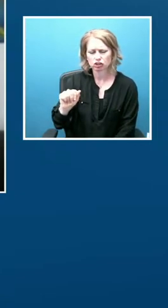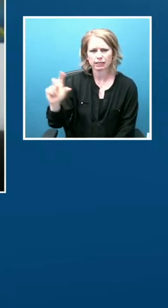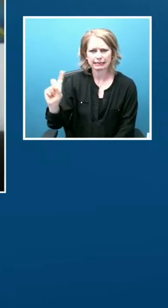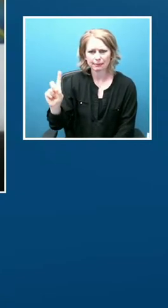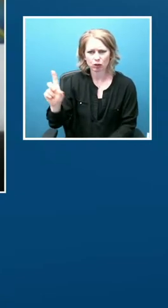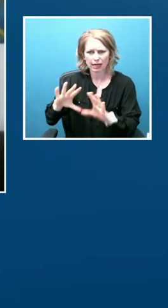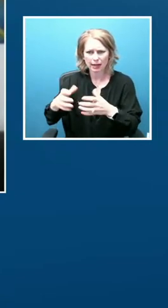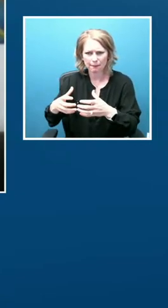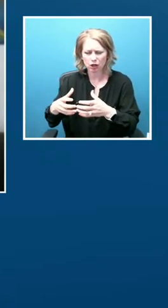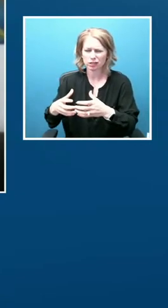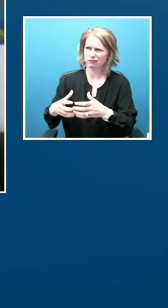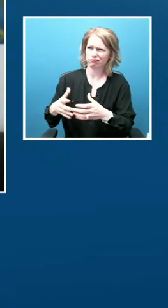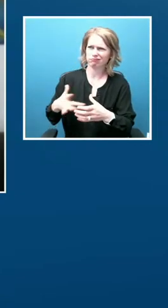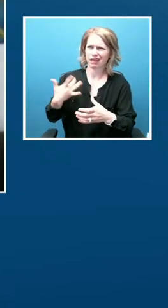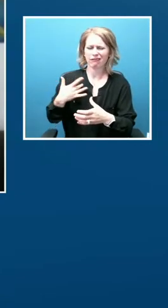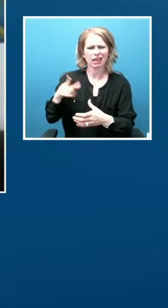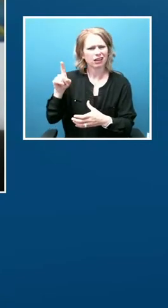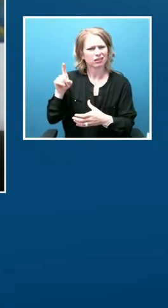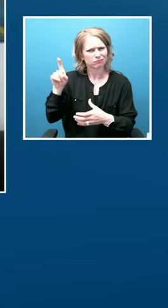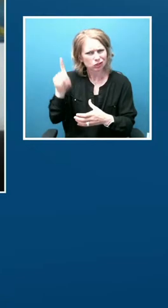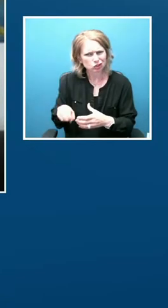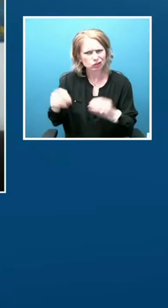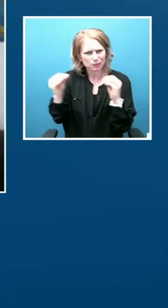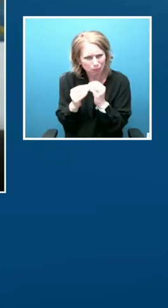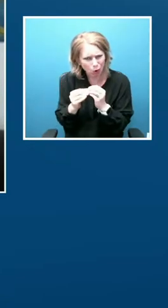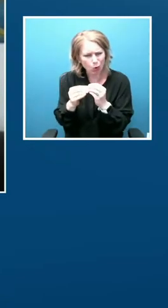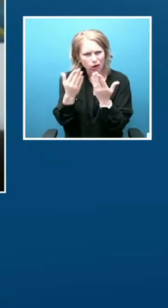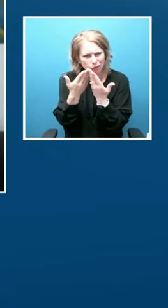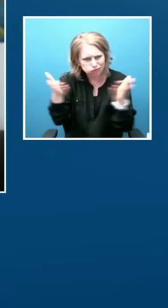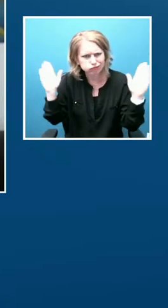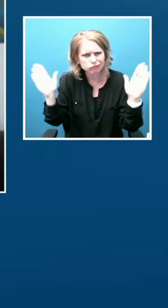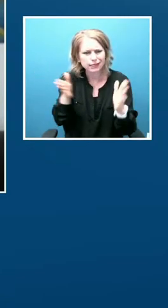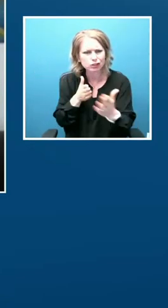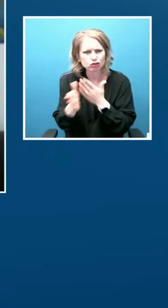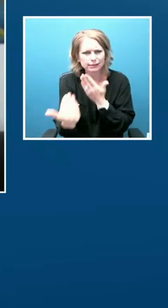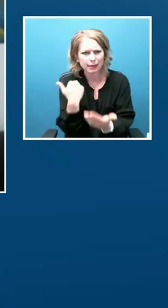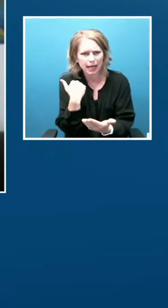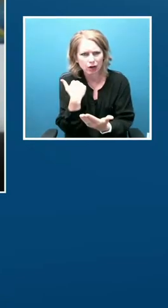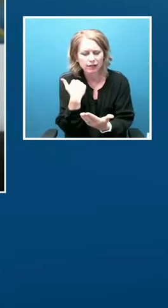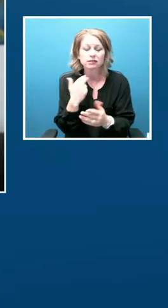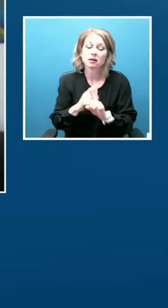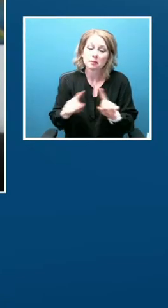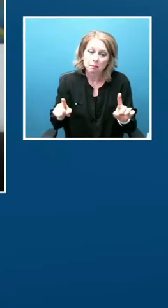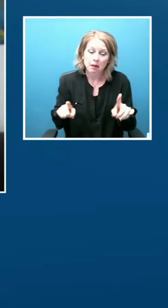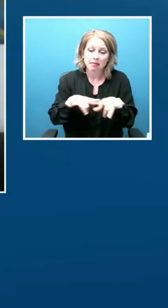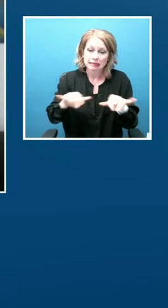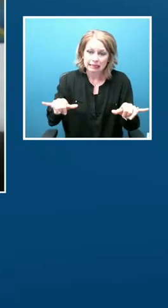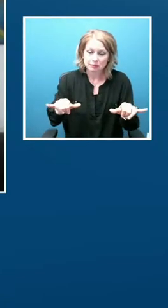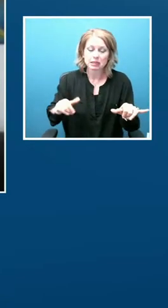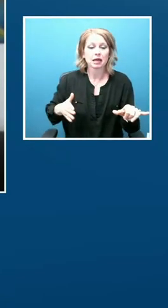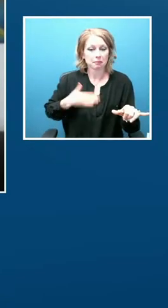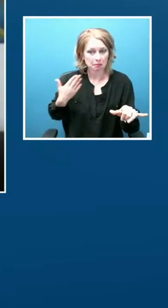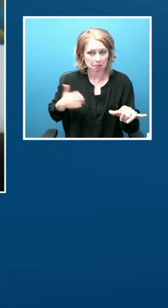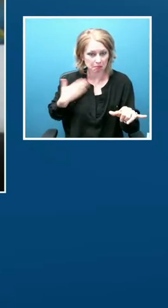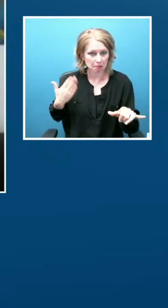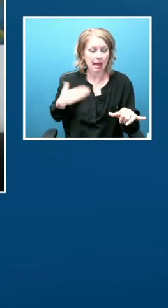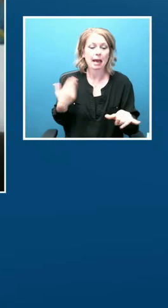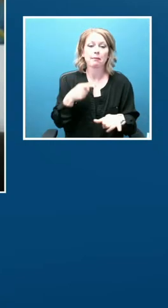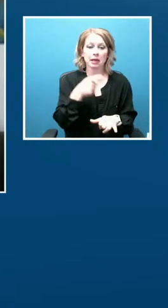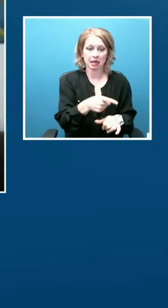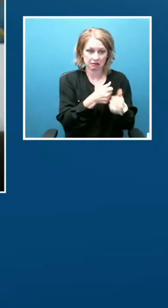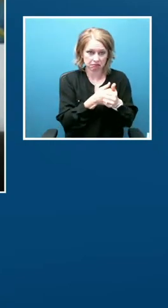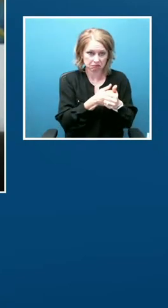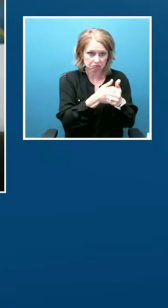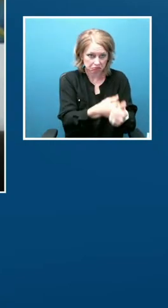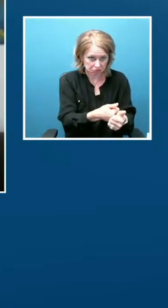as transparent or open as they probably should have been, but I'm glad to hear that some steps have been taken to ensure that the